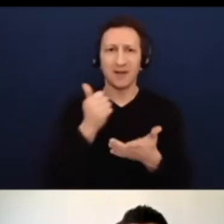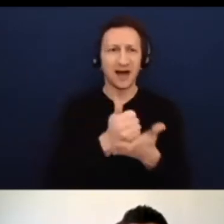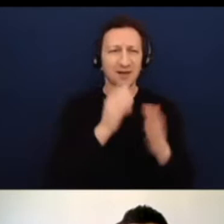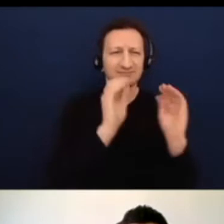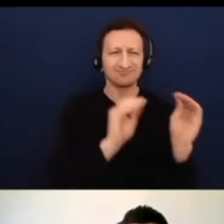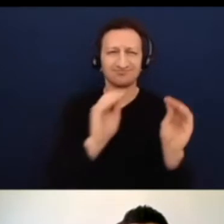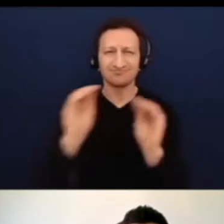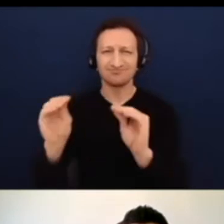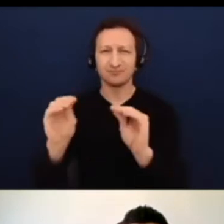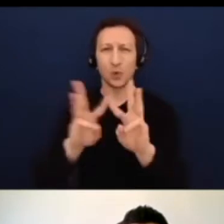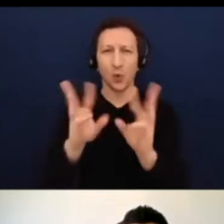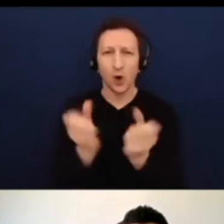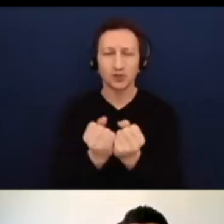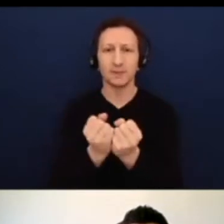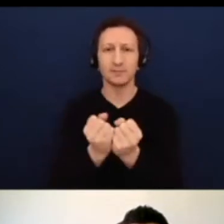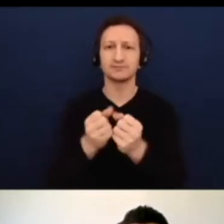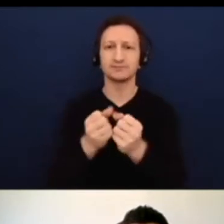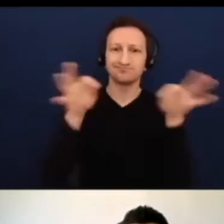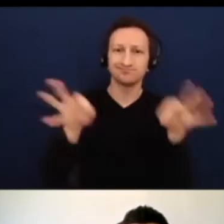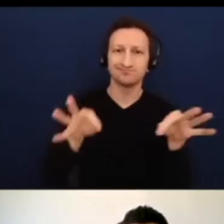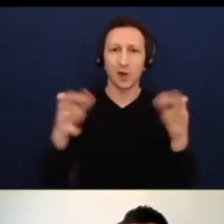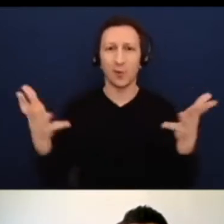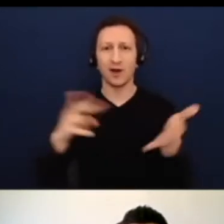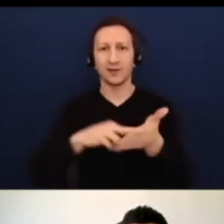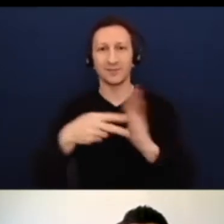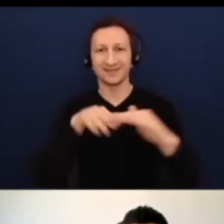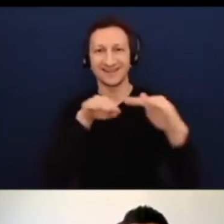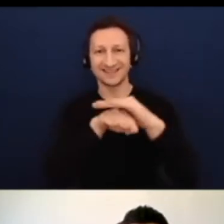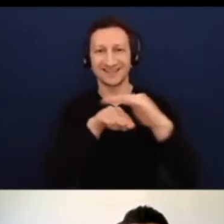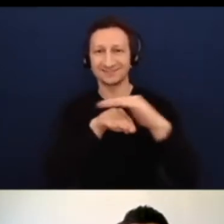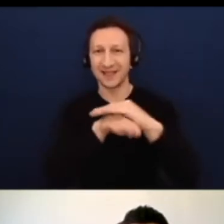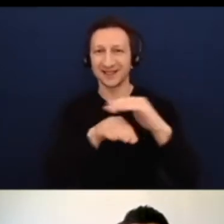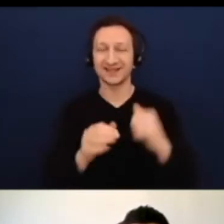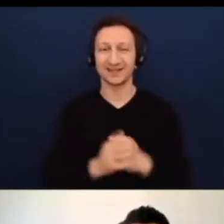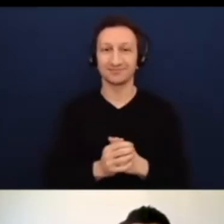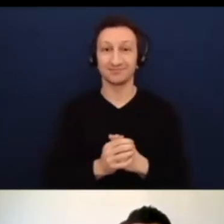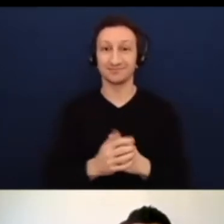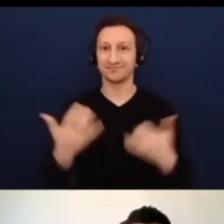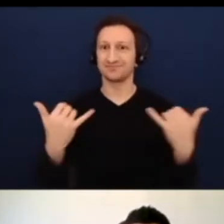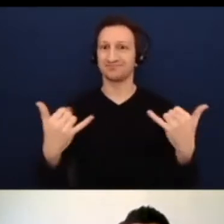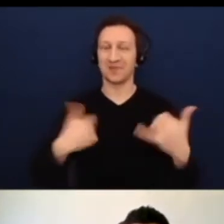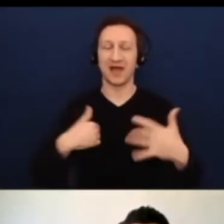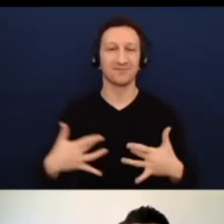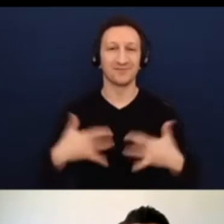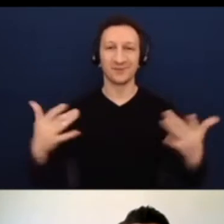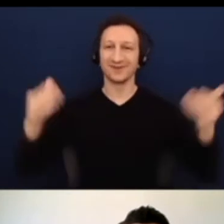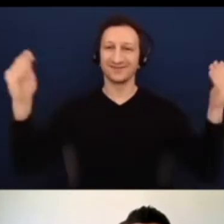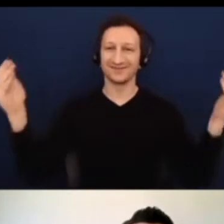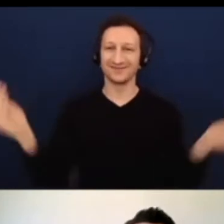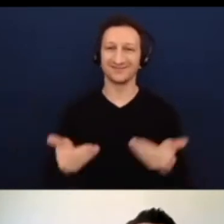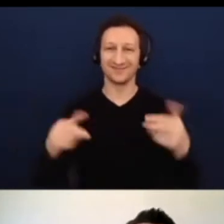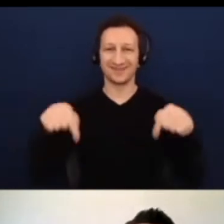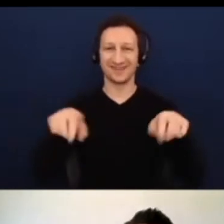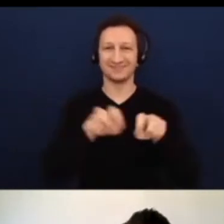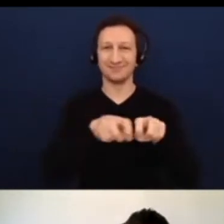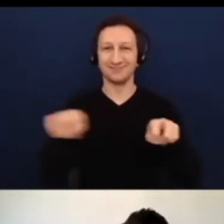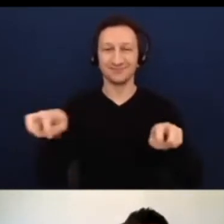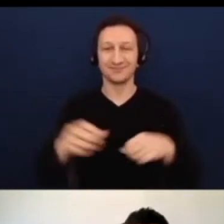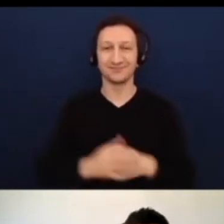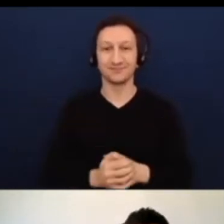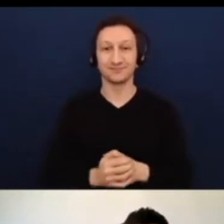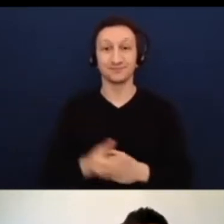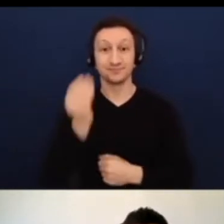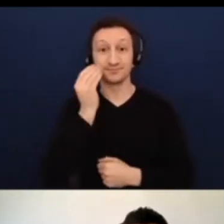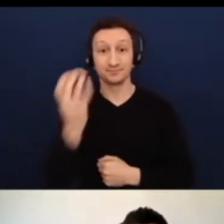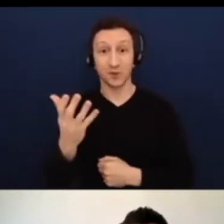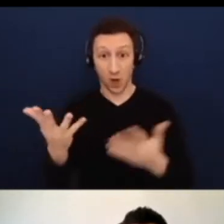inclusive and accessible. And I'm so glad to be introducing this panel today. I wanted to let you know that we have live